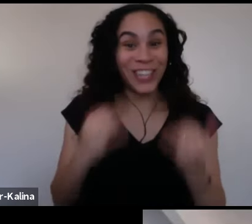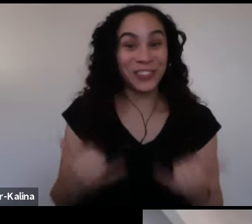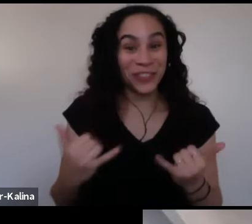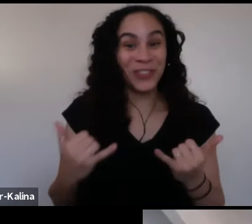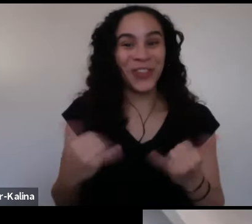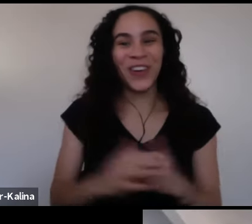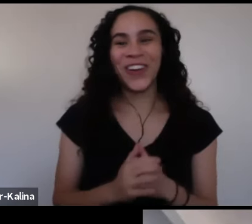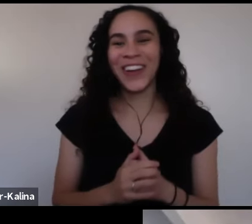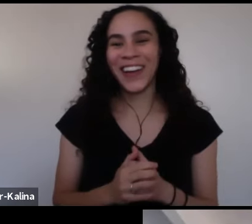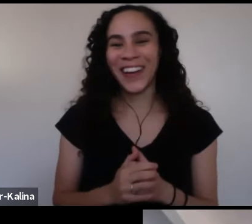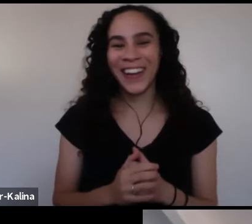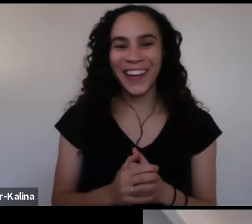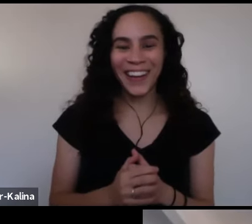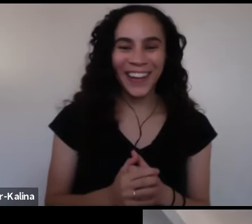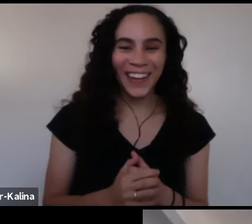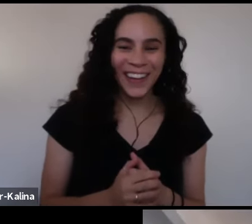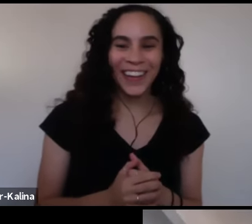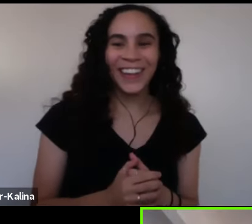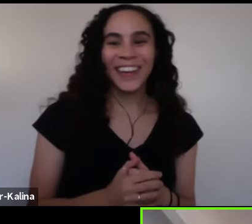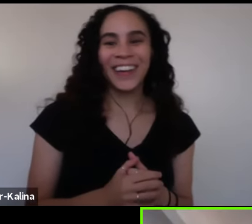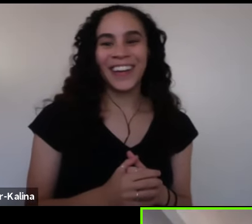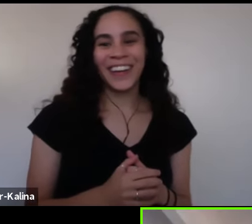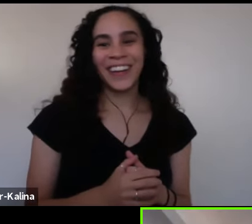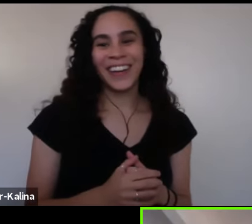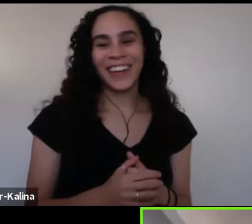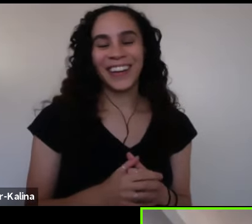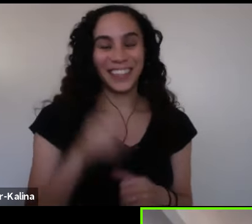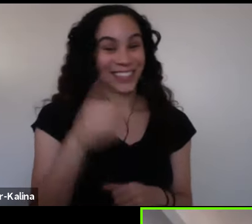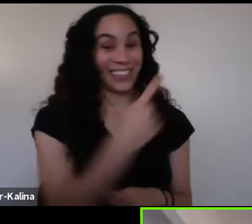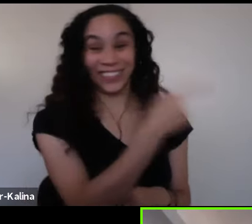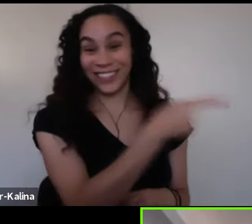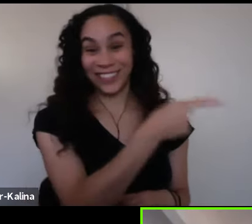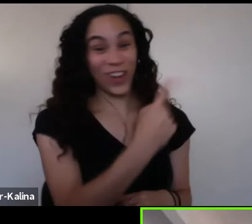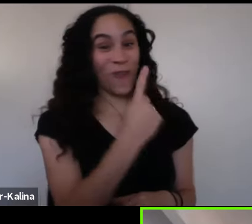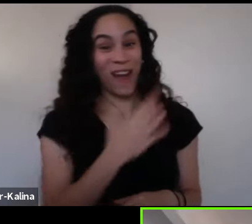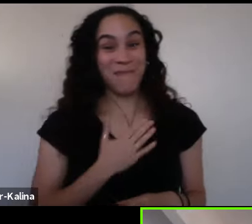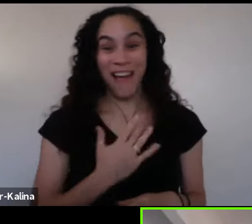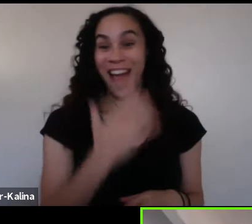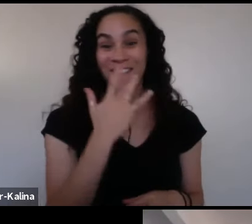wine. Exactly. You know, one of my favorite folks right there.